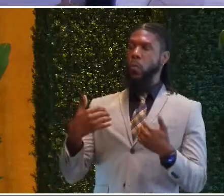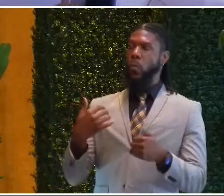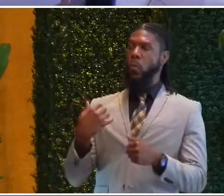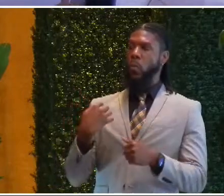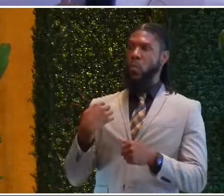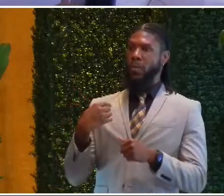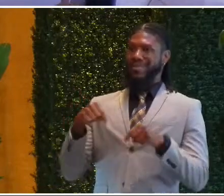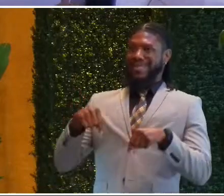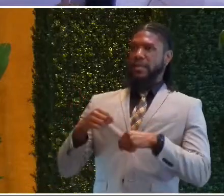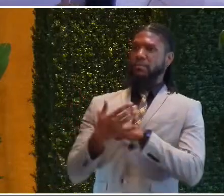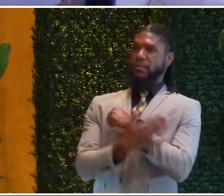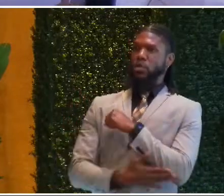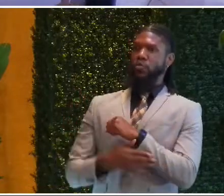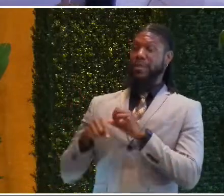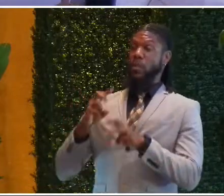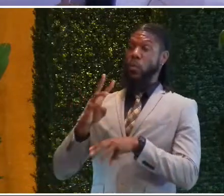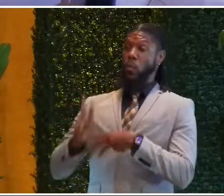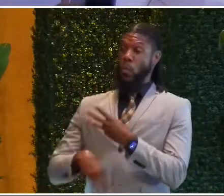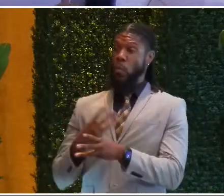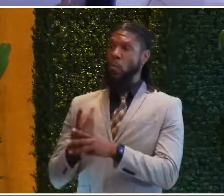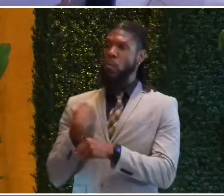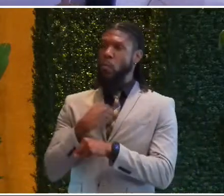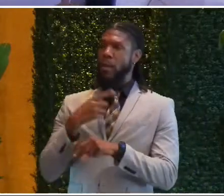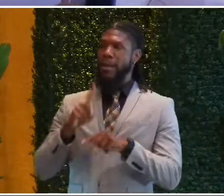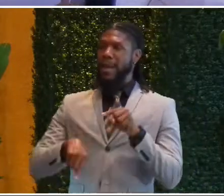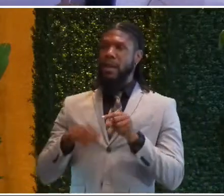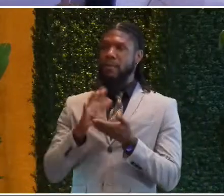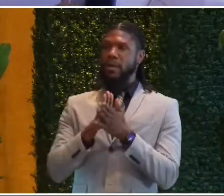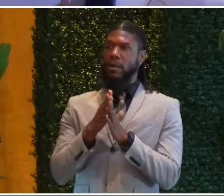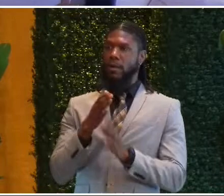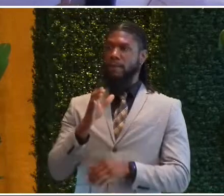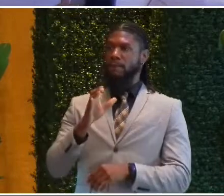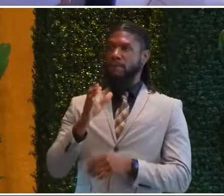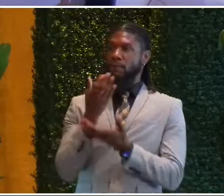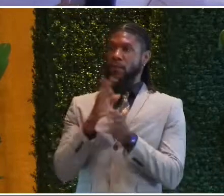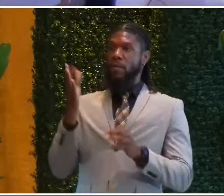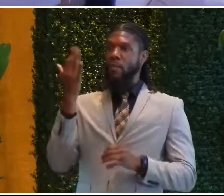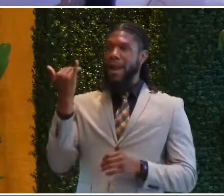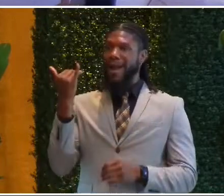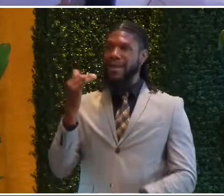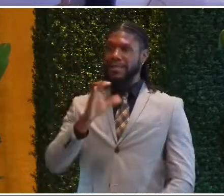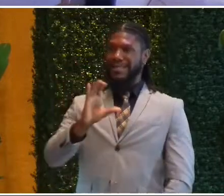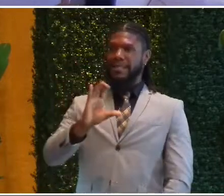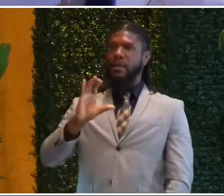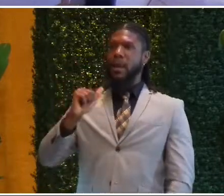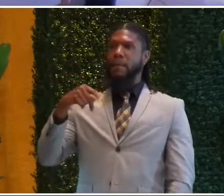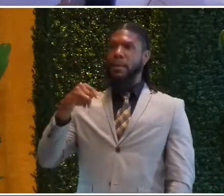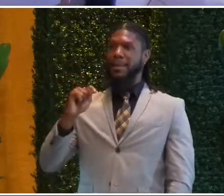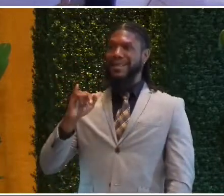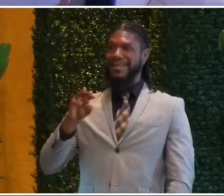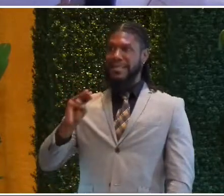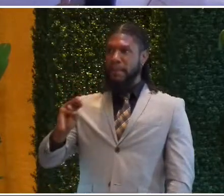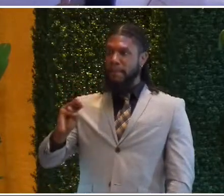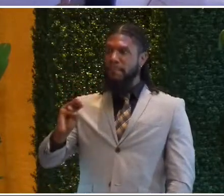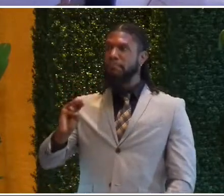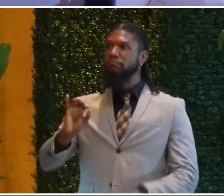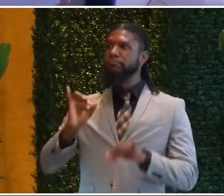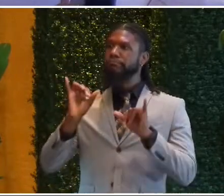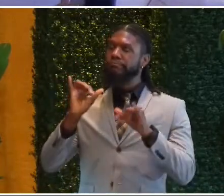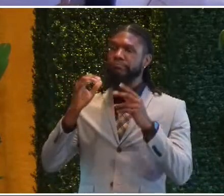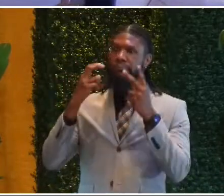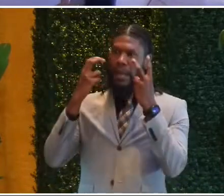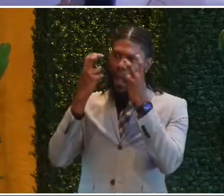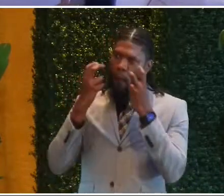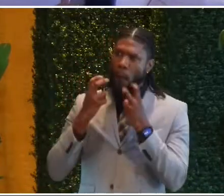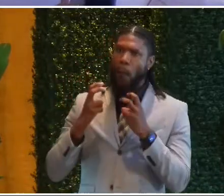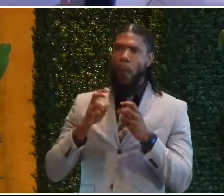this country, in this world, we are unable to get free. It's capitalism. It is capitalism that is at the root of